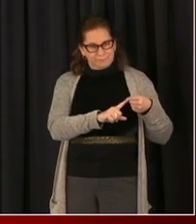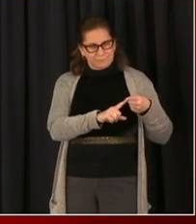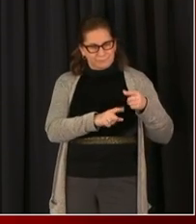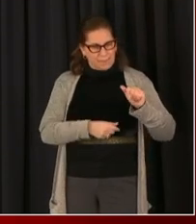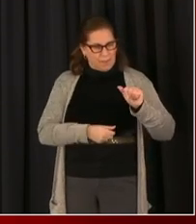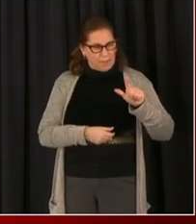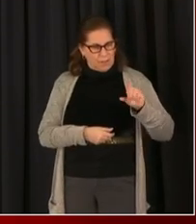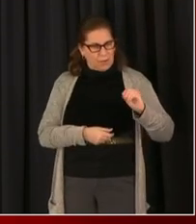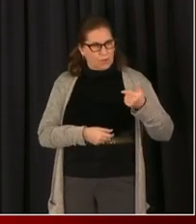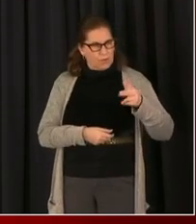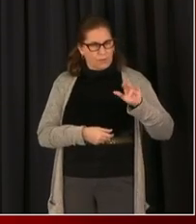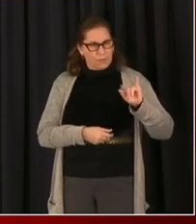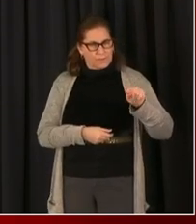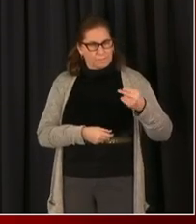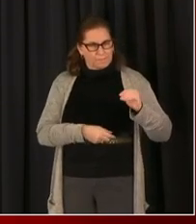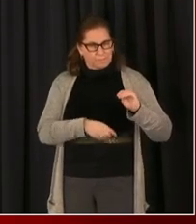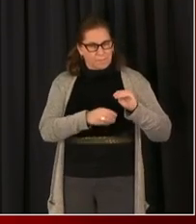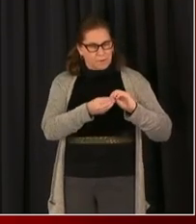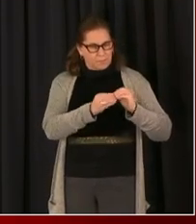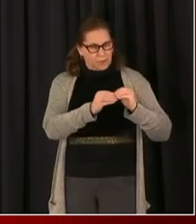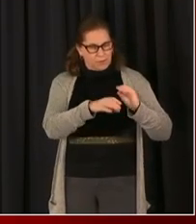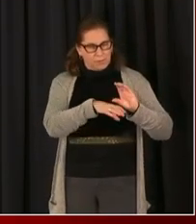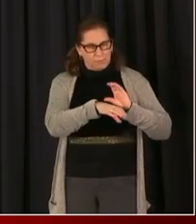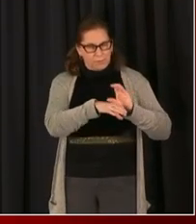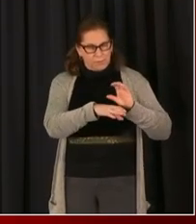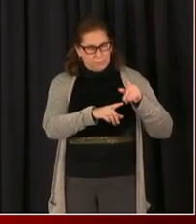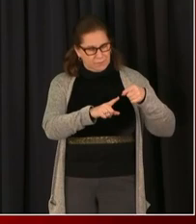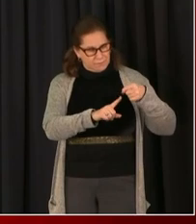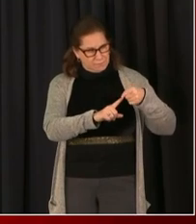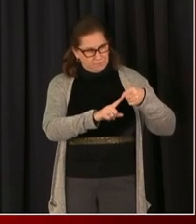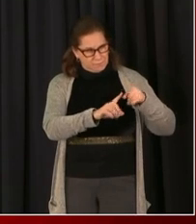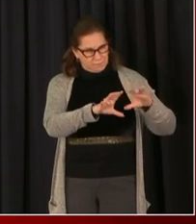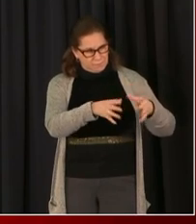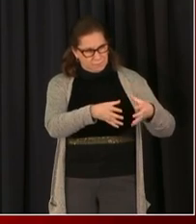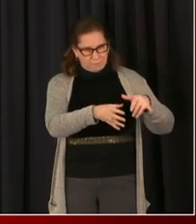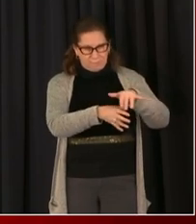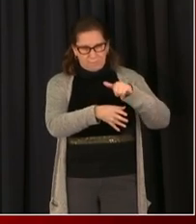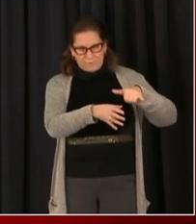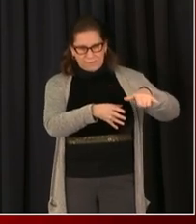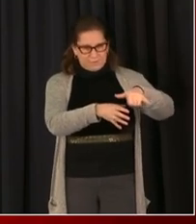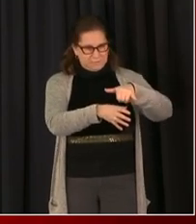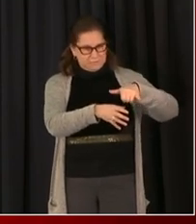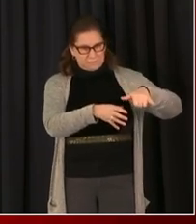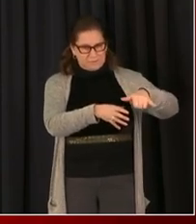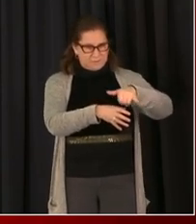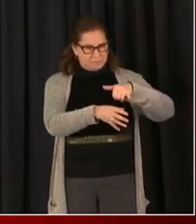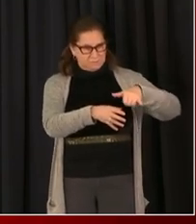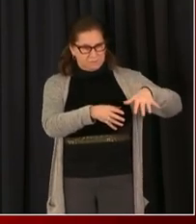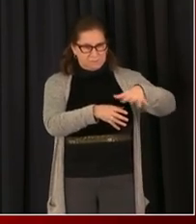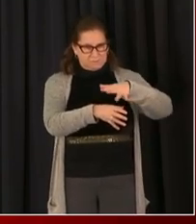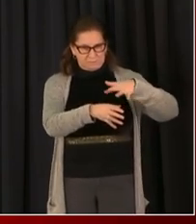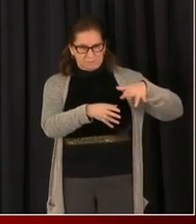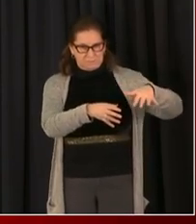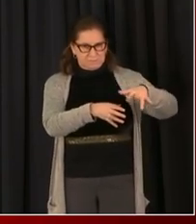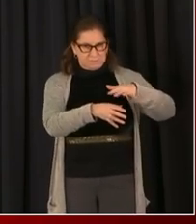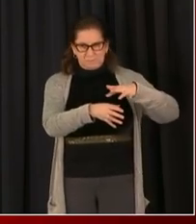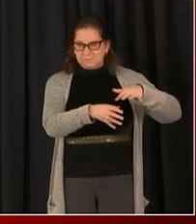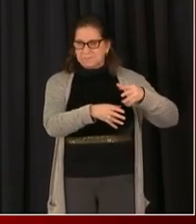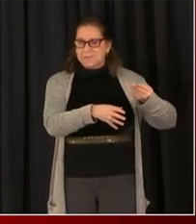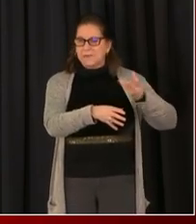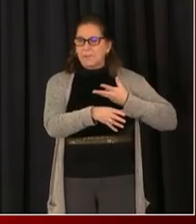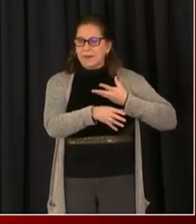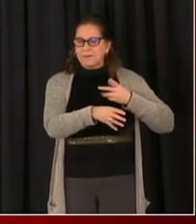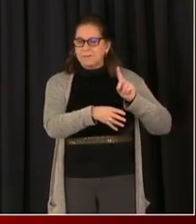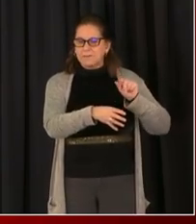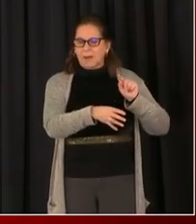make connections that humans would not find. So are we able to, because this doesn't seem to necessarily,